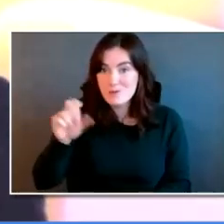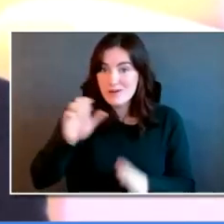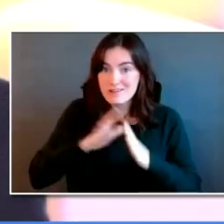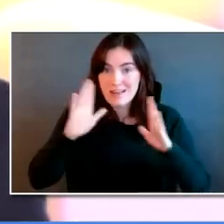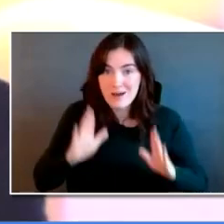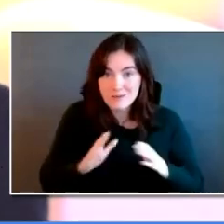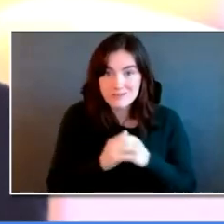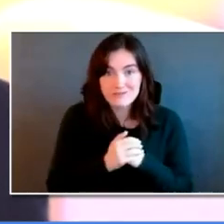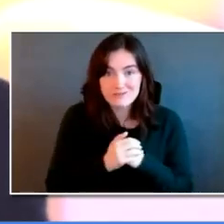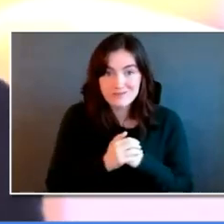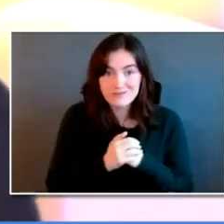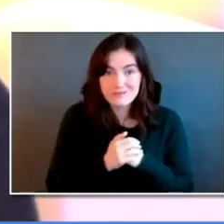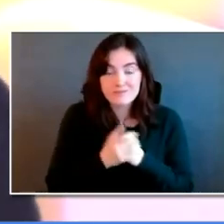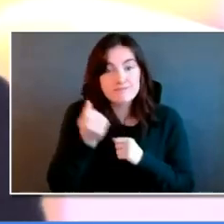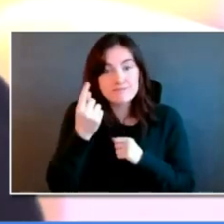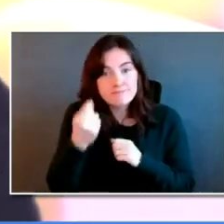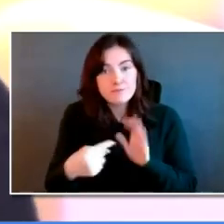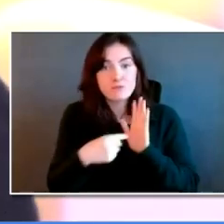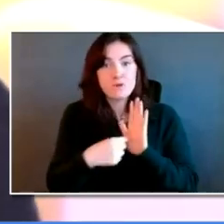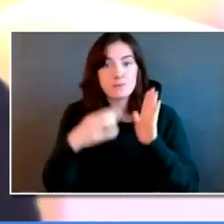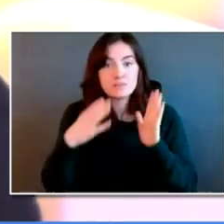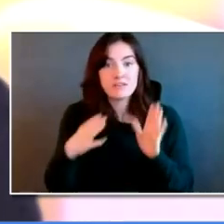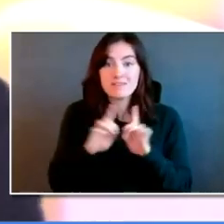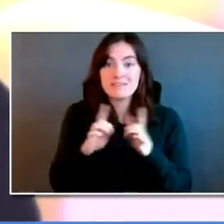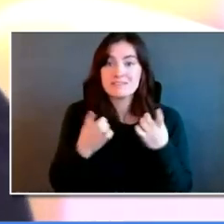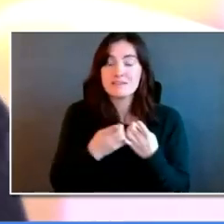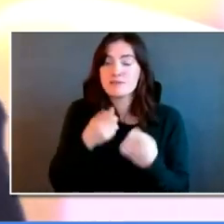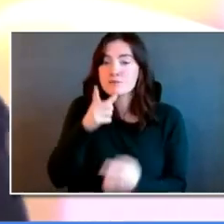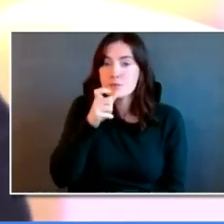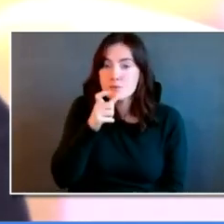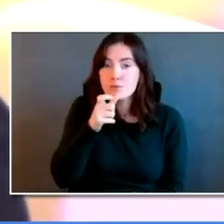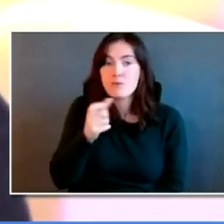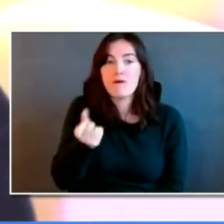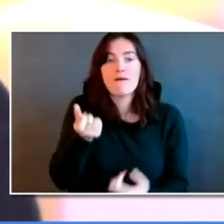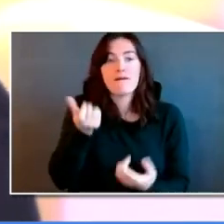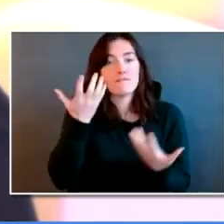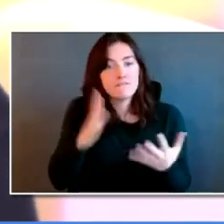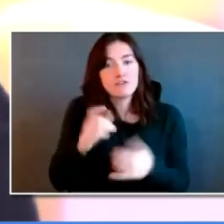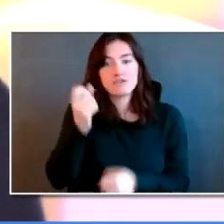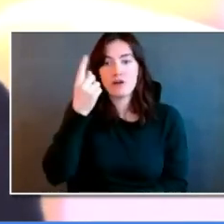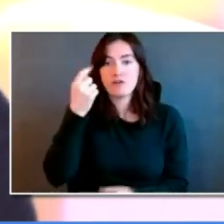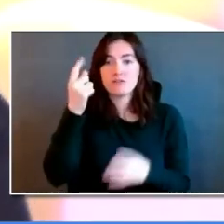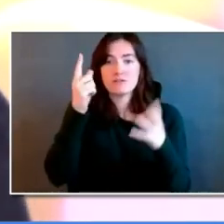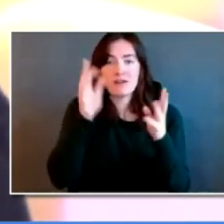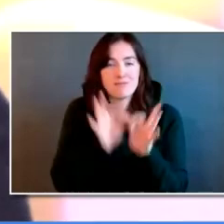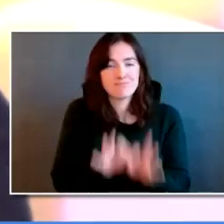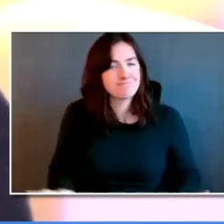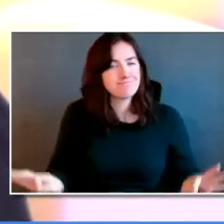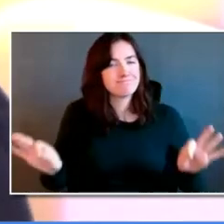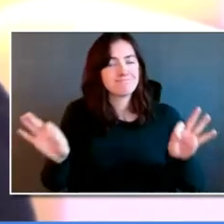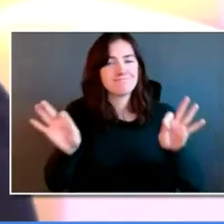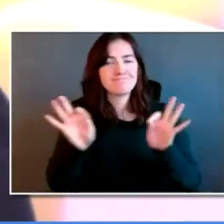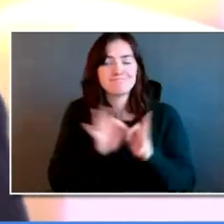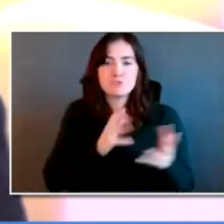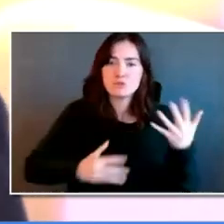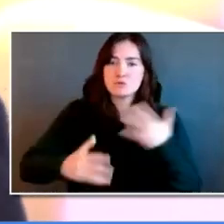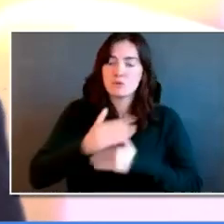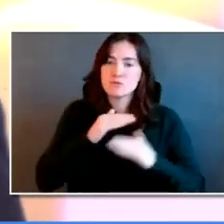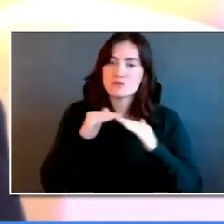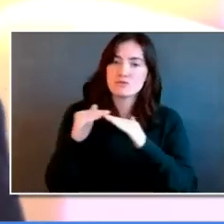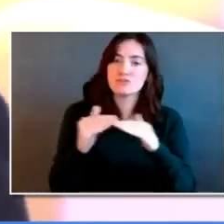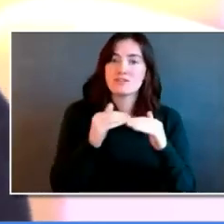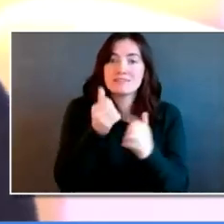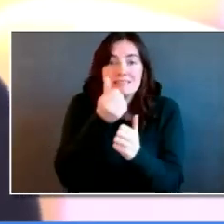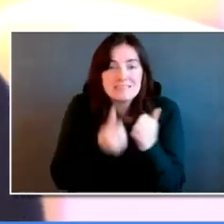and to be a representative of a district who understands how deeply critical social justice on every level for every